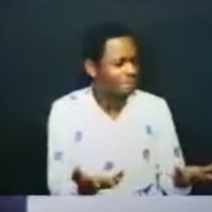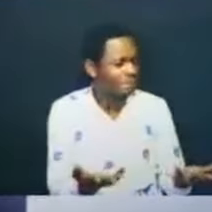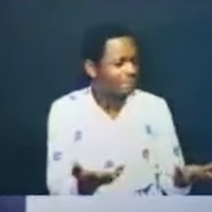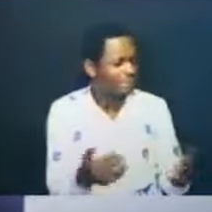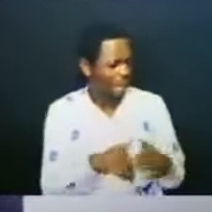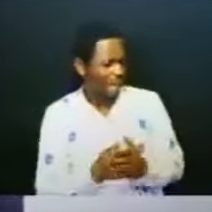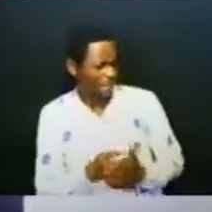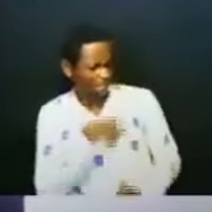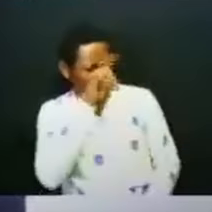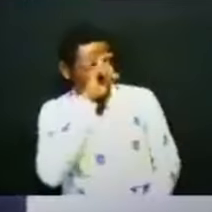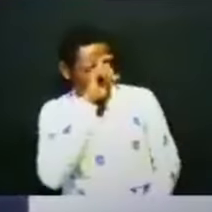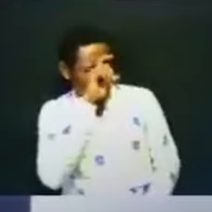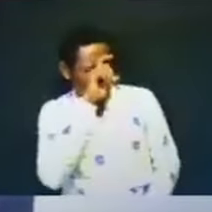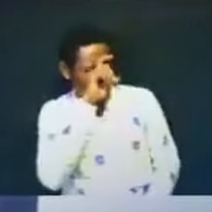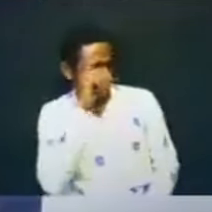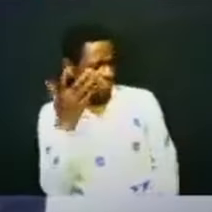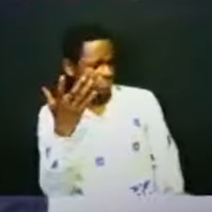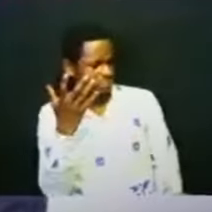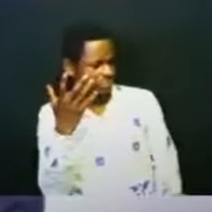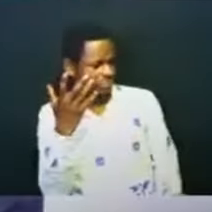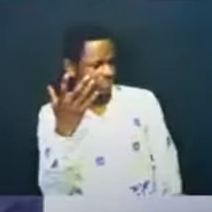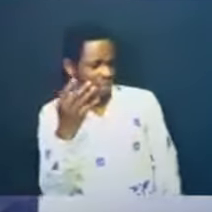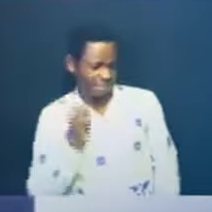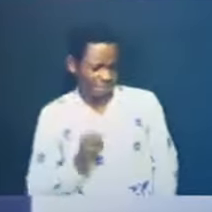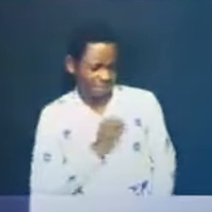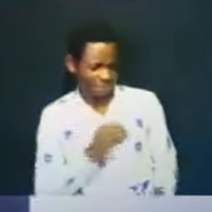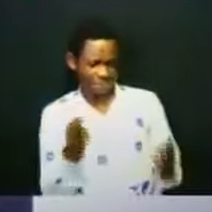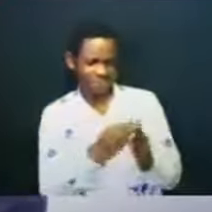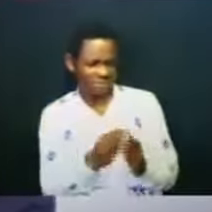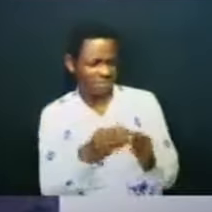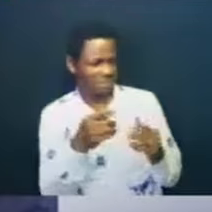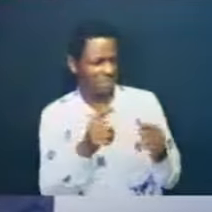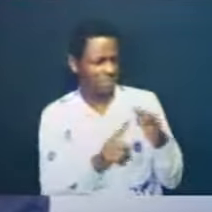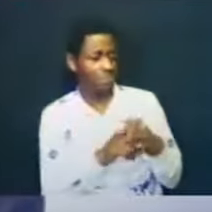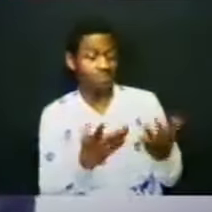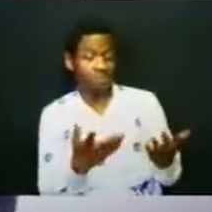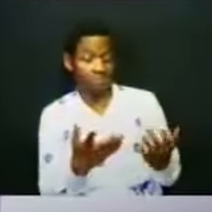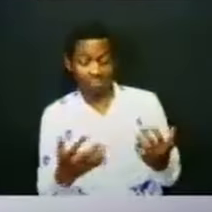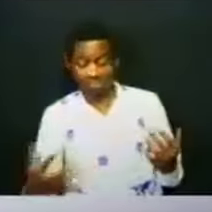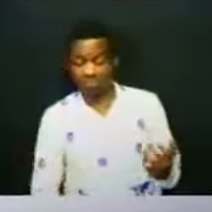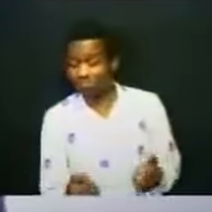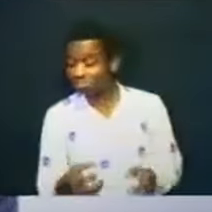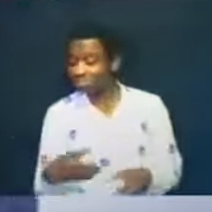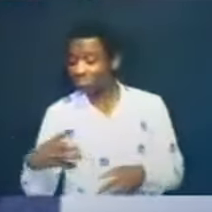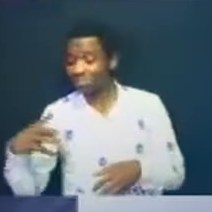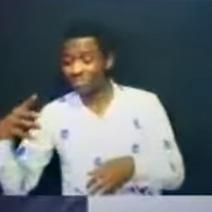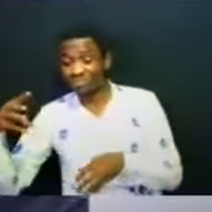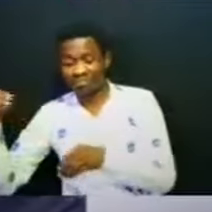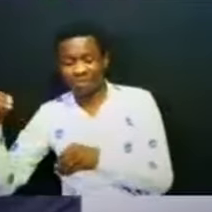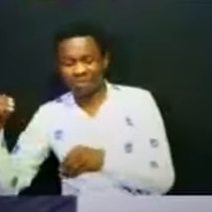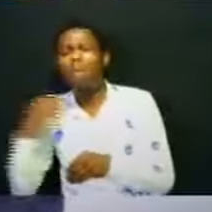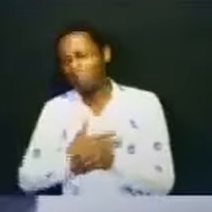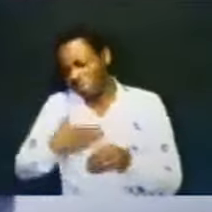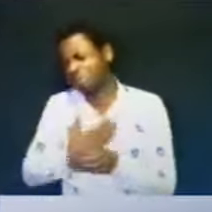here, and I have been contacted. Na mpenifuashia na we ekosui pe na me fami no ma yesa de mekwa pe na wo